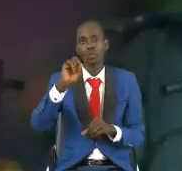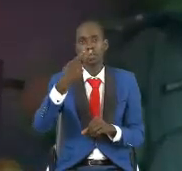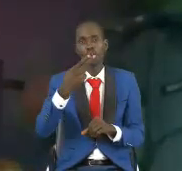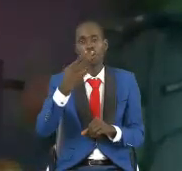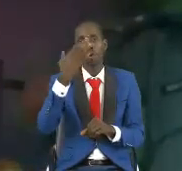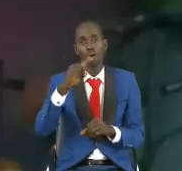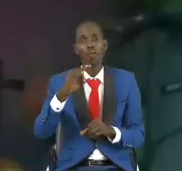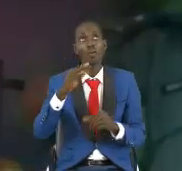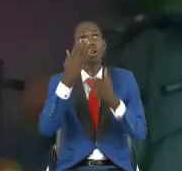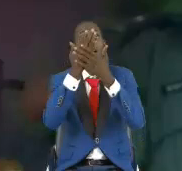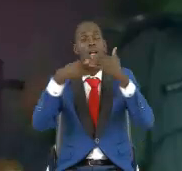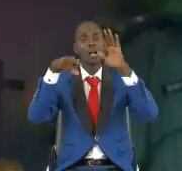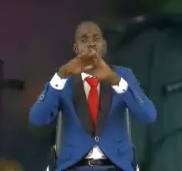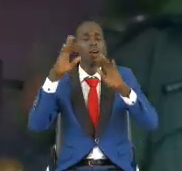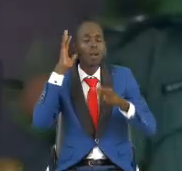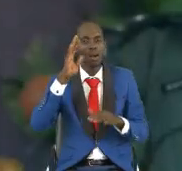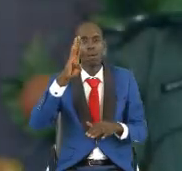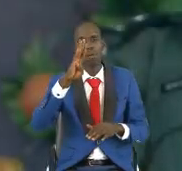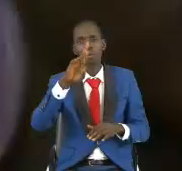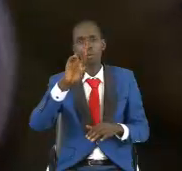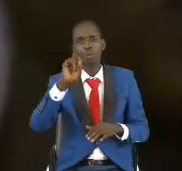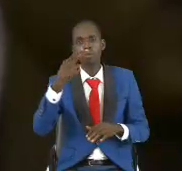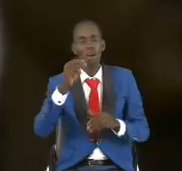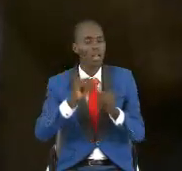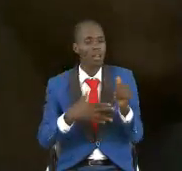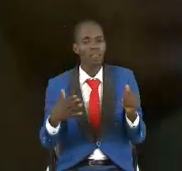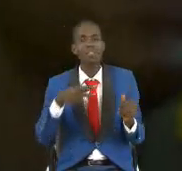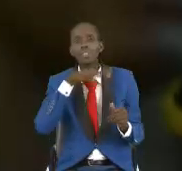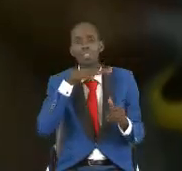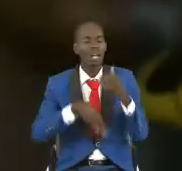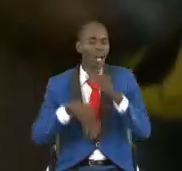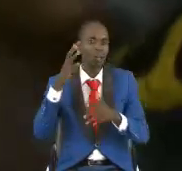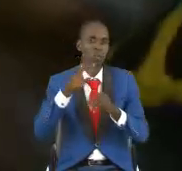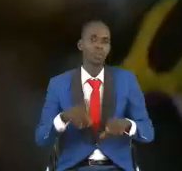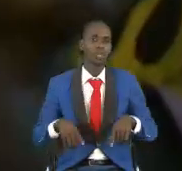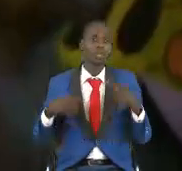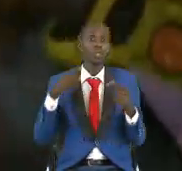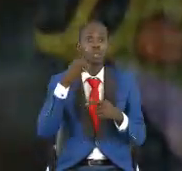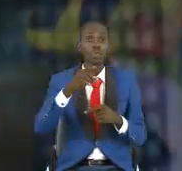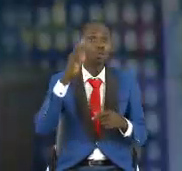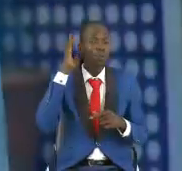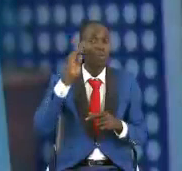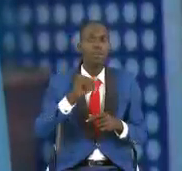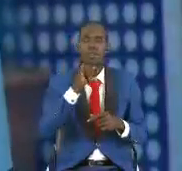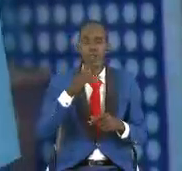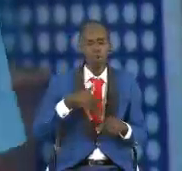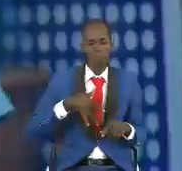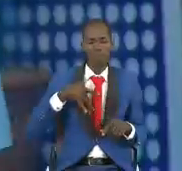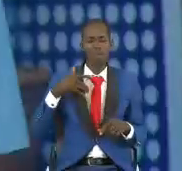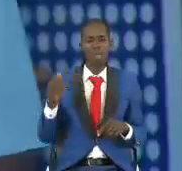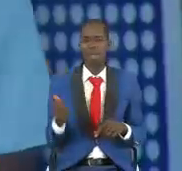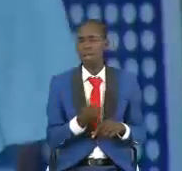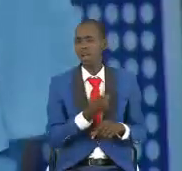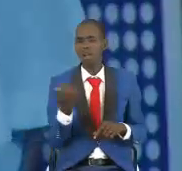brush every dirty thing out of your life. You will not feel any pain at all. It